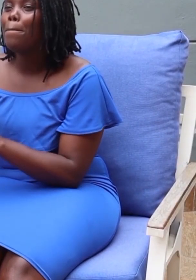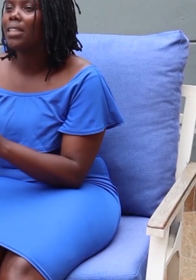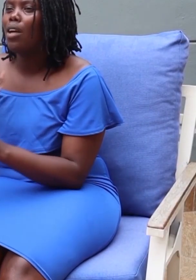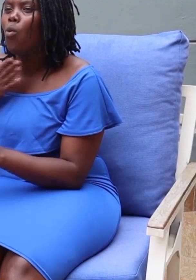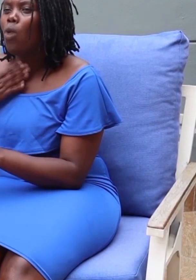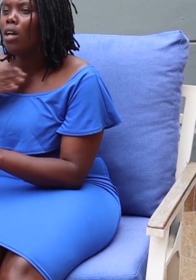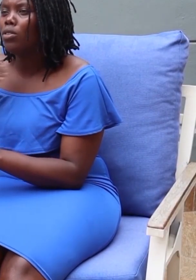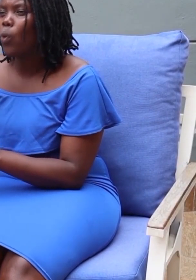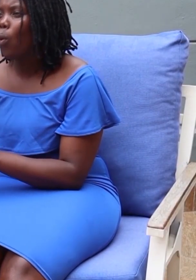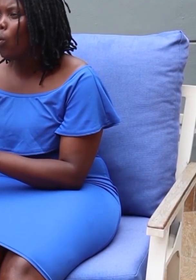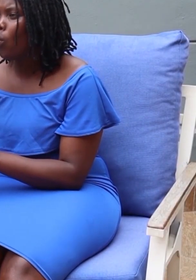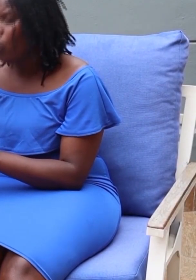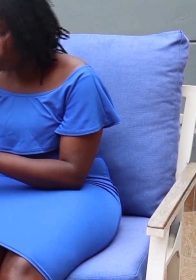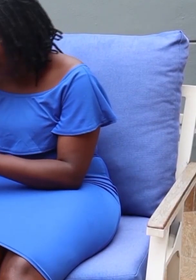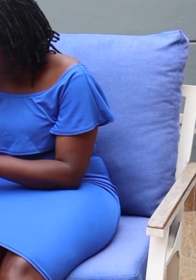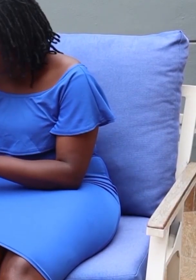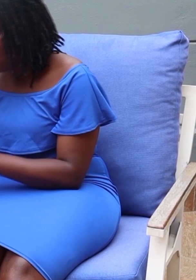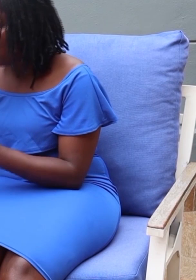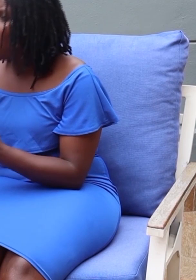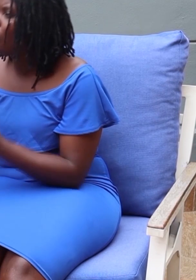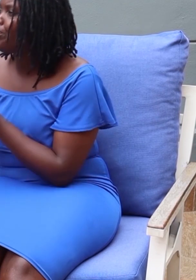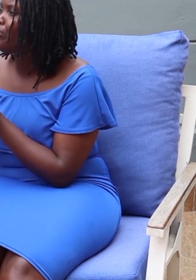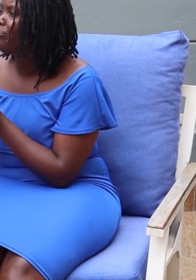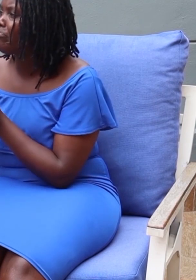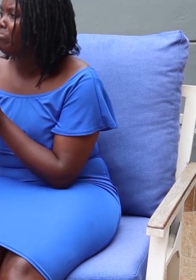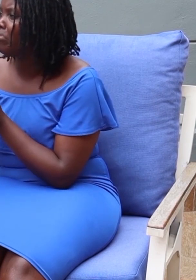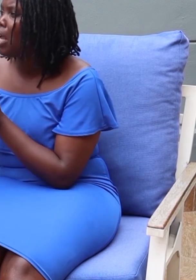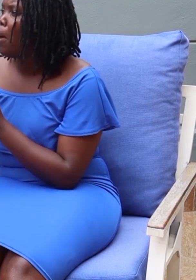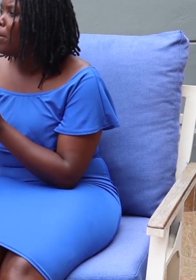short, but I really want to know